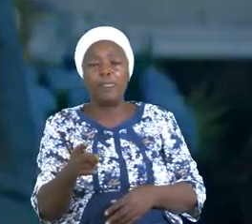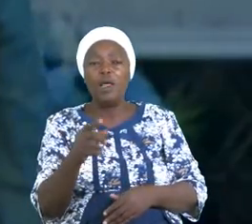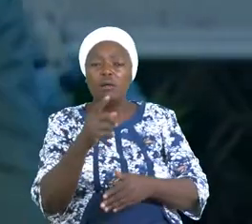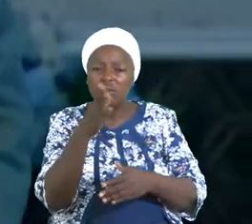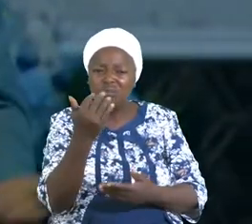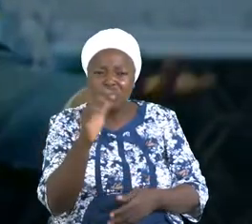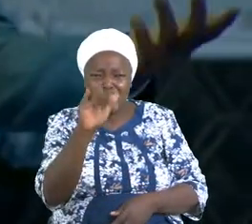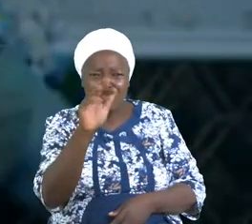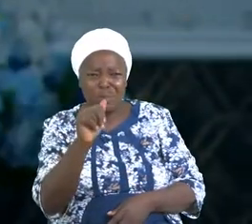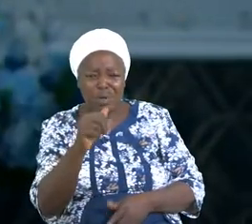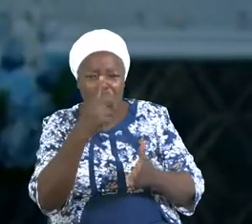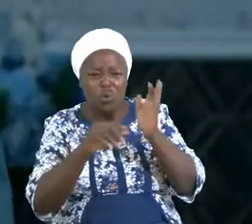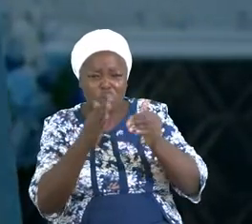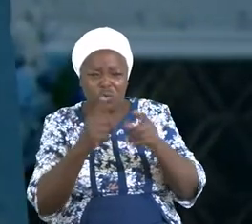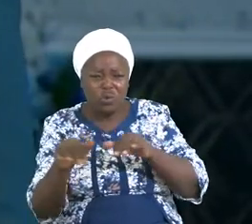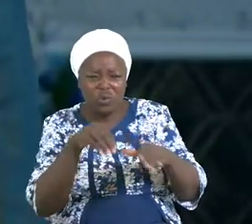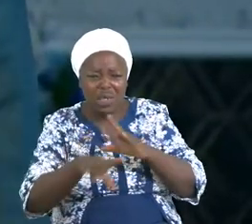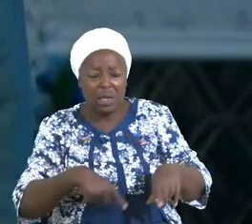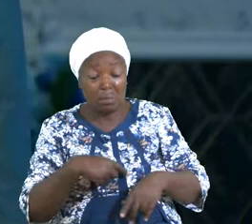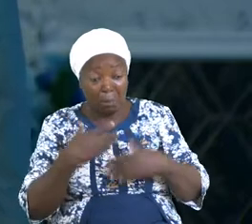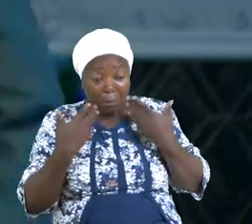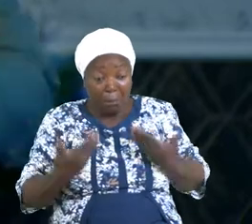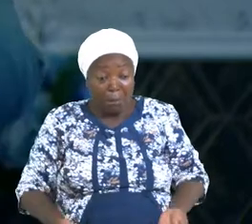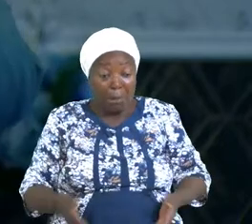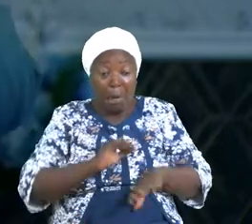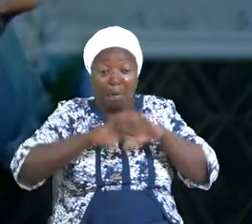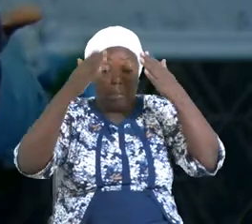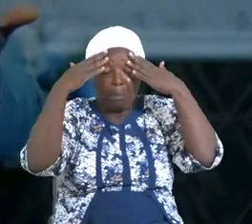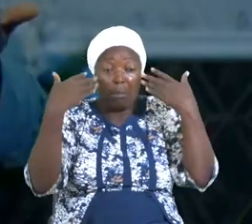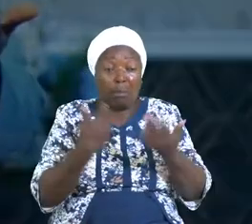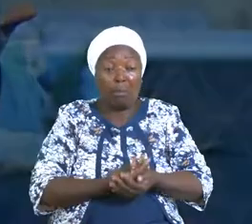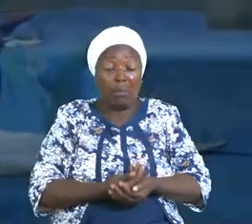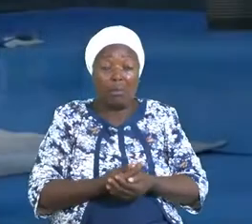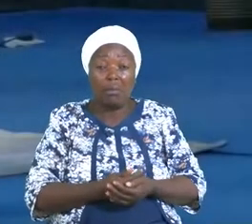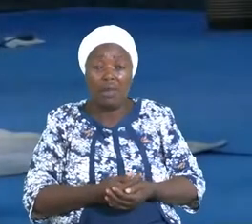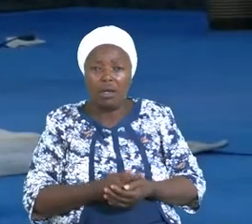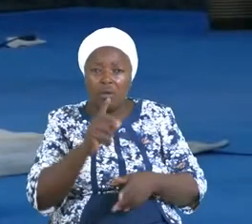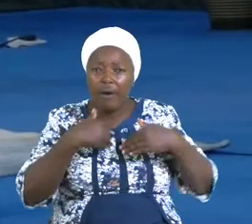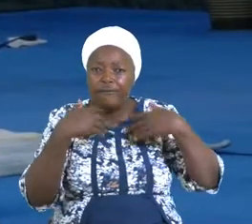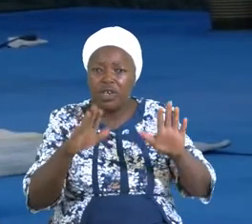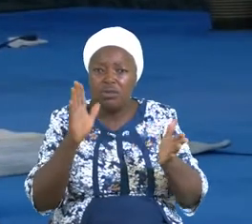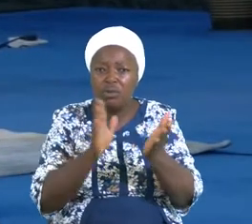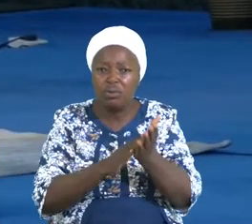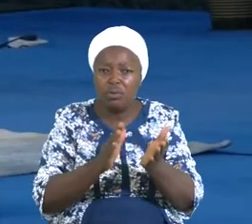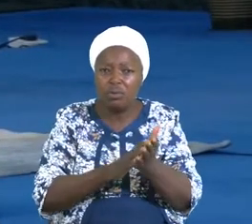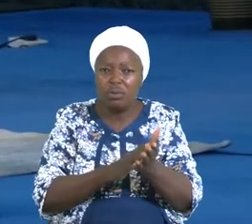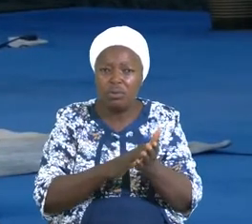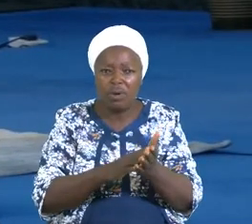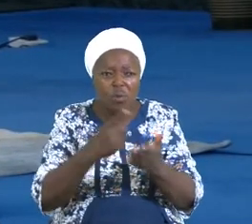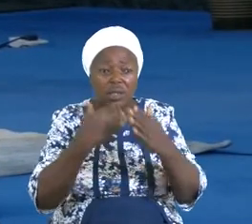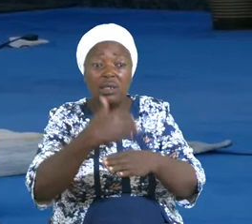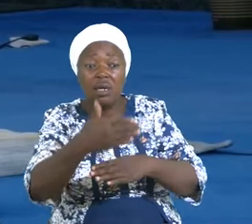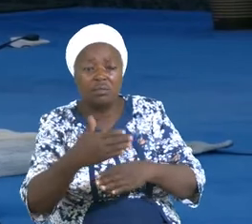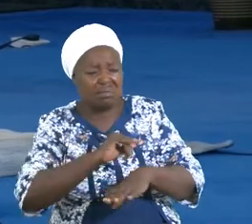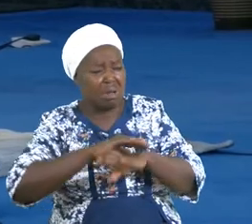life? I don't know. You have finished school, what next? I don't